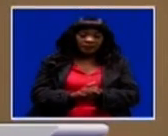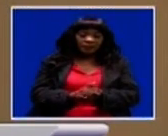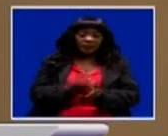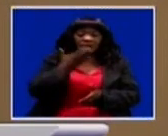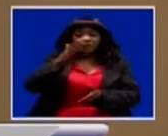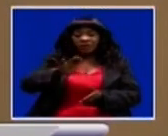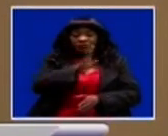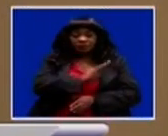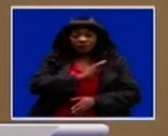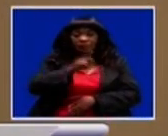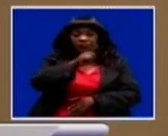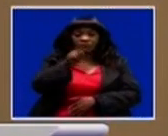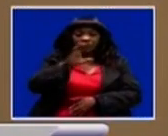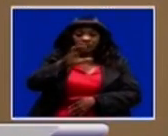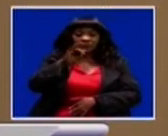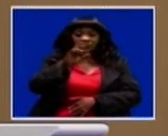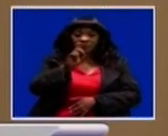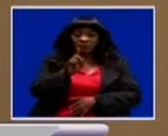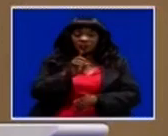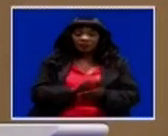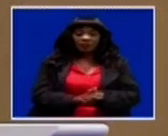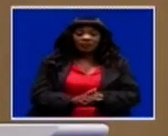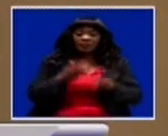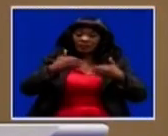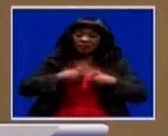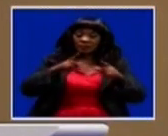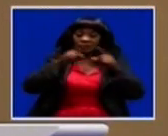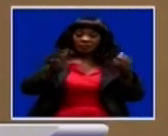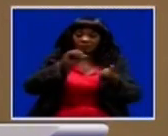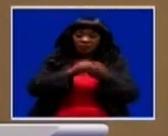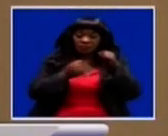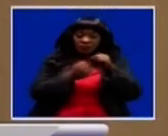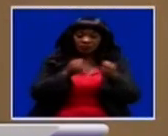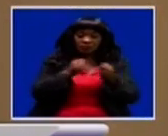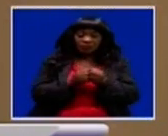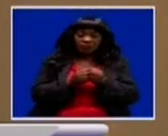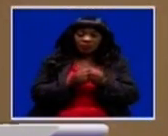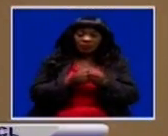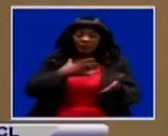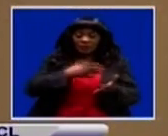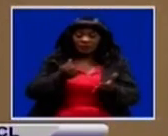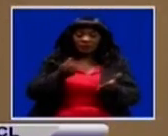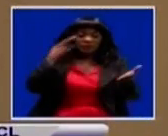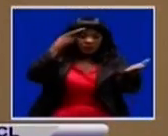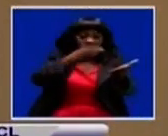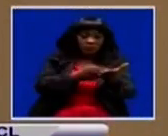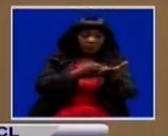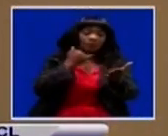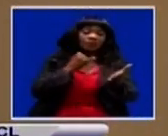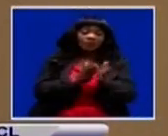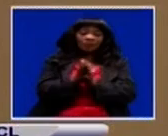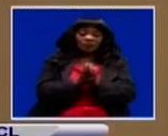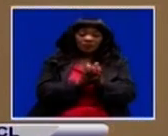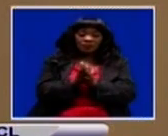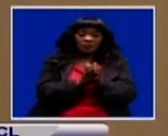ZCID as an institution and its desire to represent the interests of